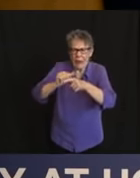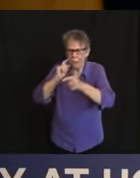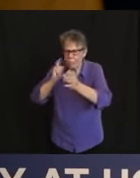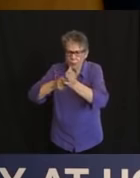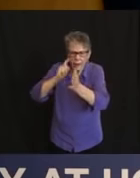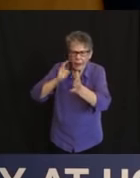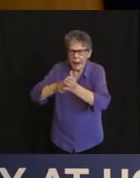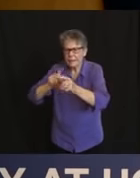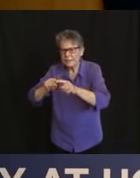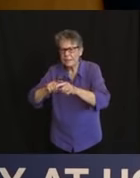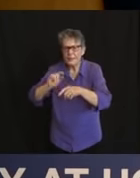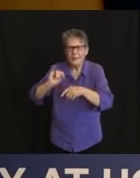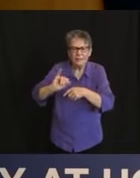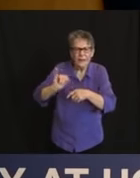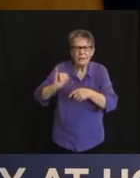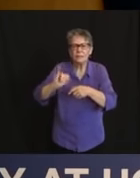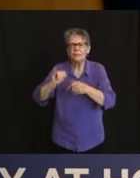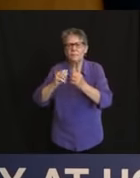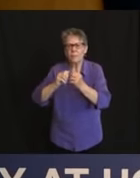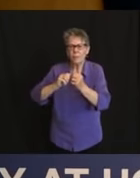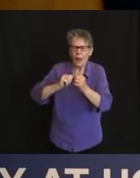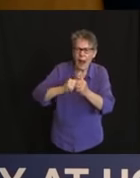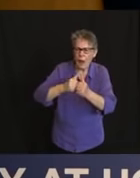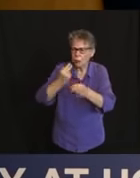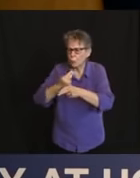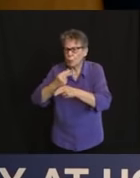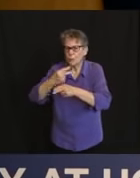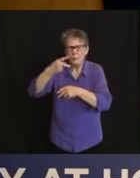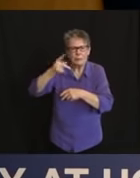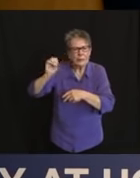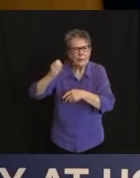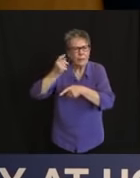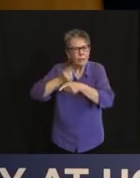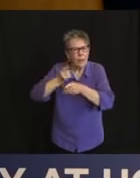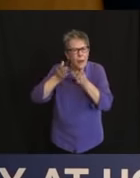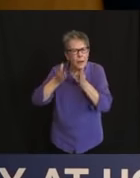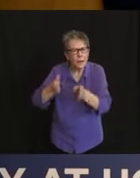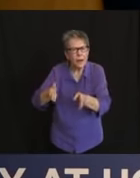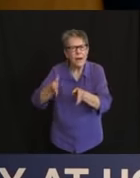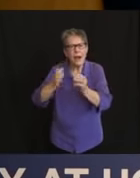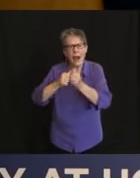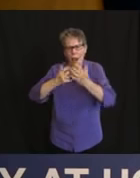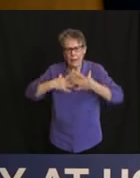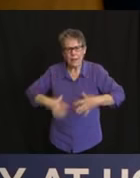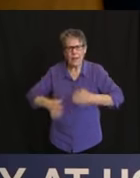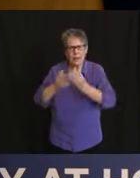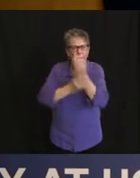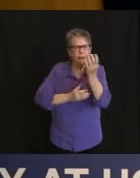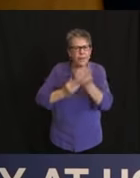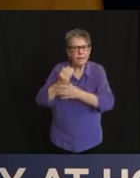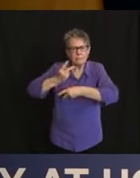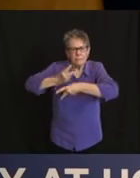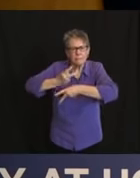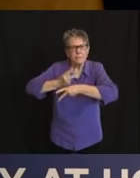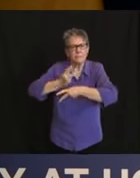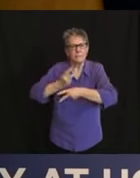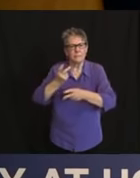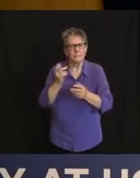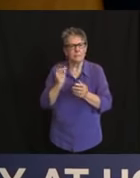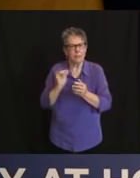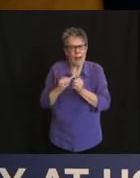be shored up. And they have noticed that the housekeeping products, they were running low on housekeeping